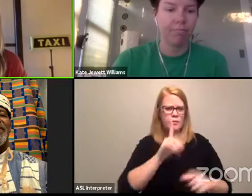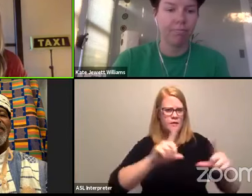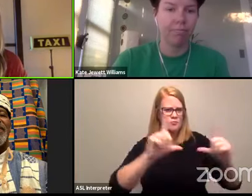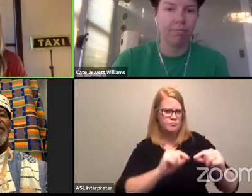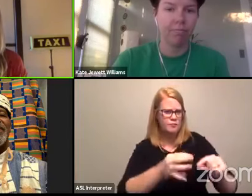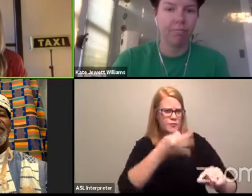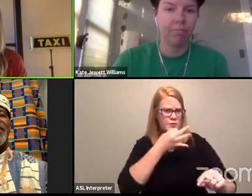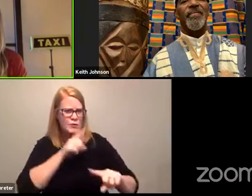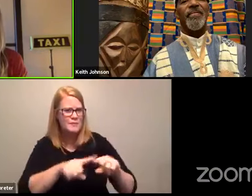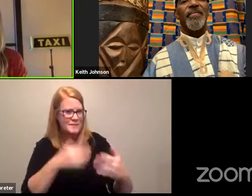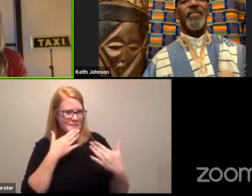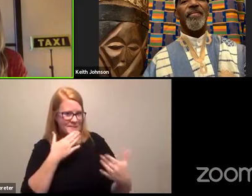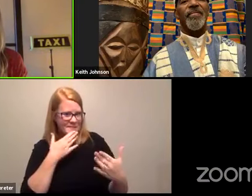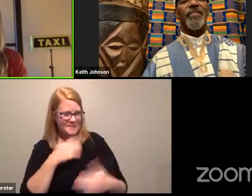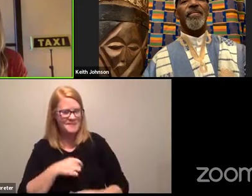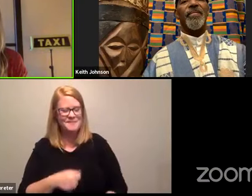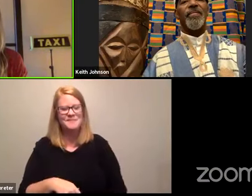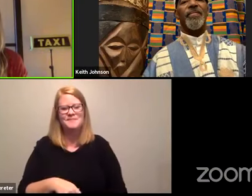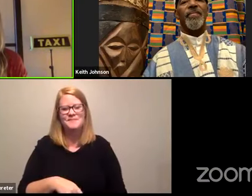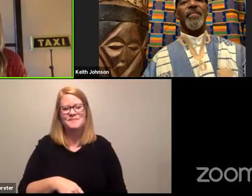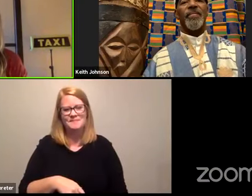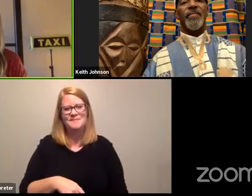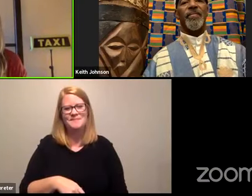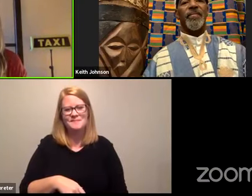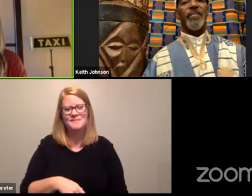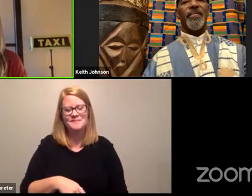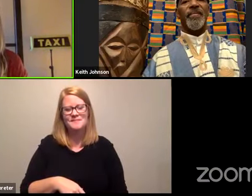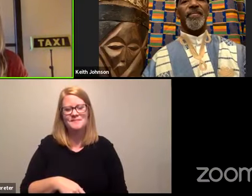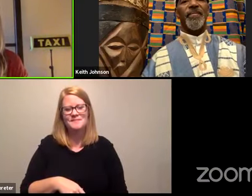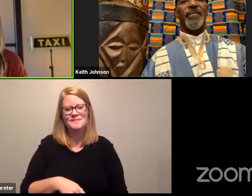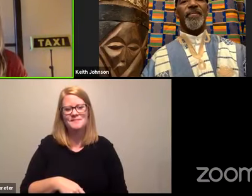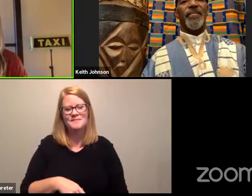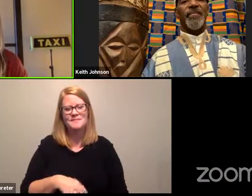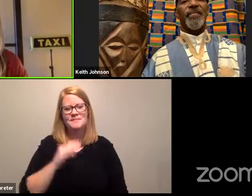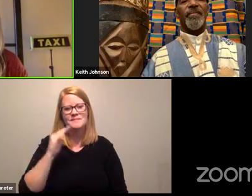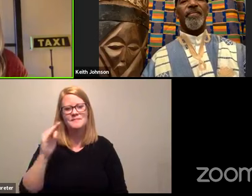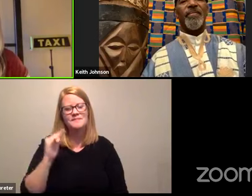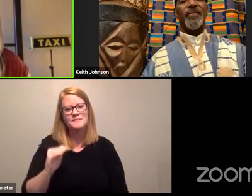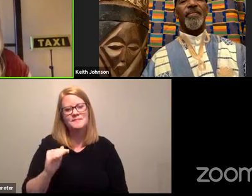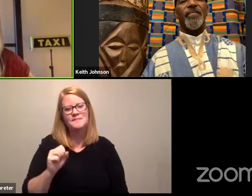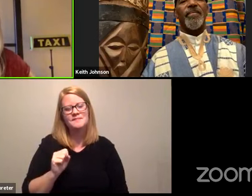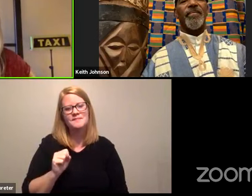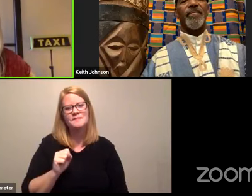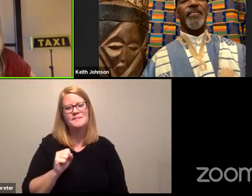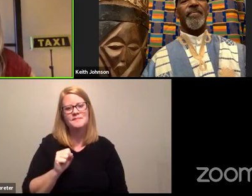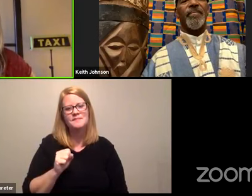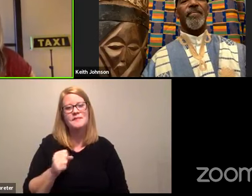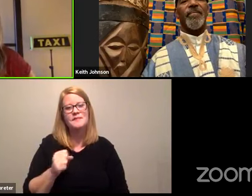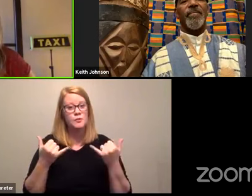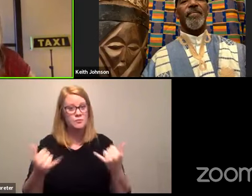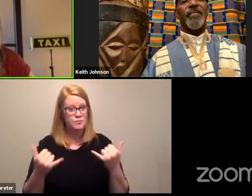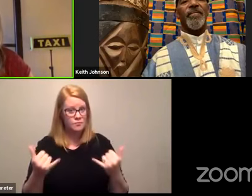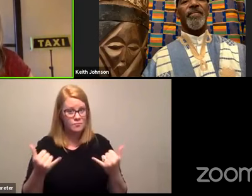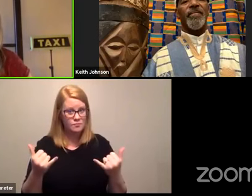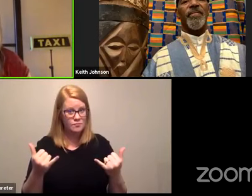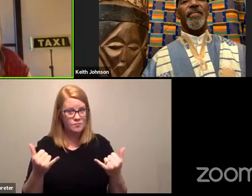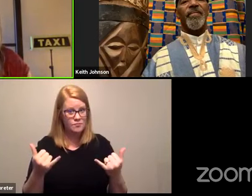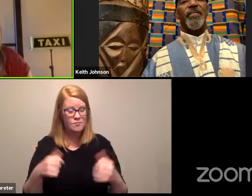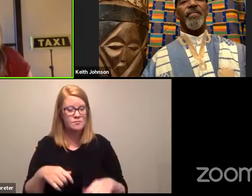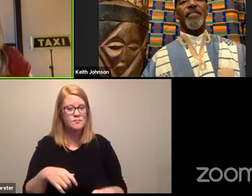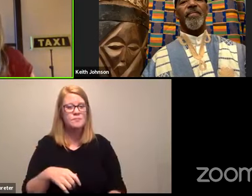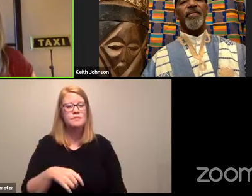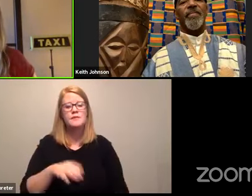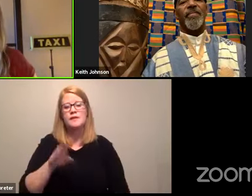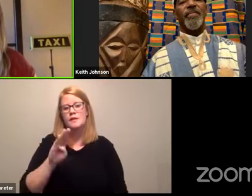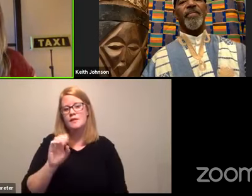so much, Kate, for setting this up for us. And so we are here as part of